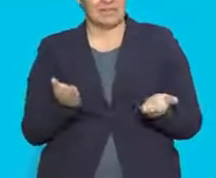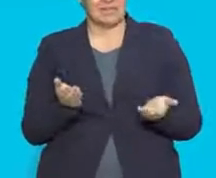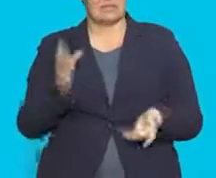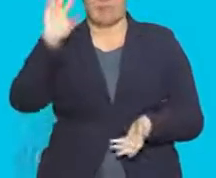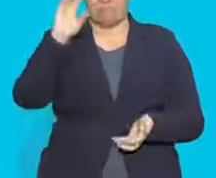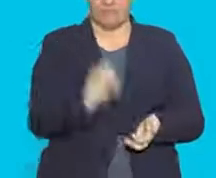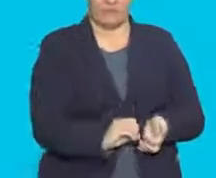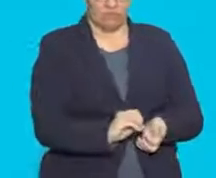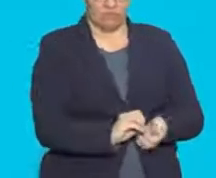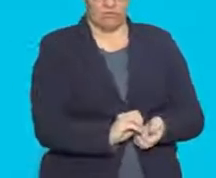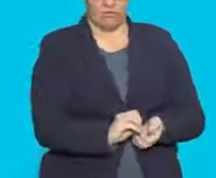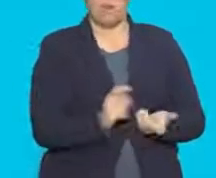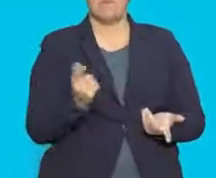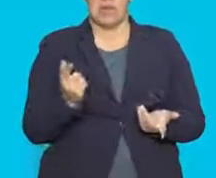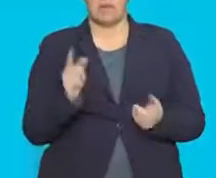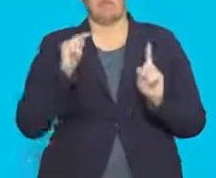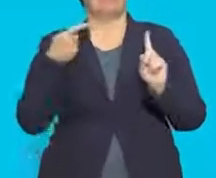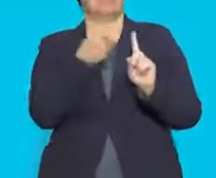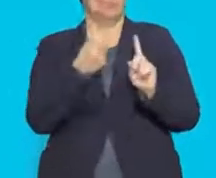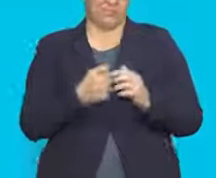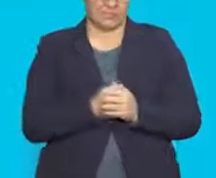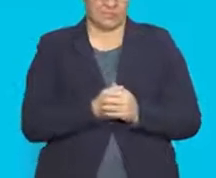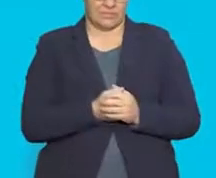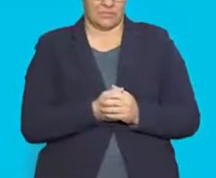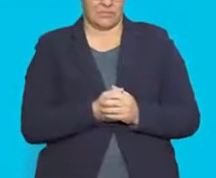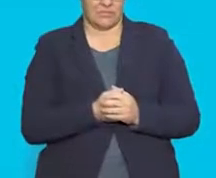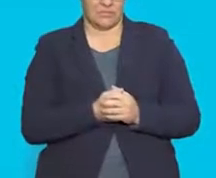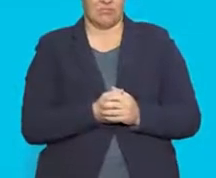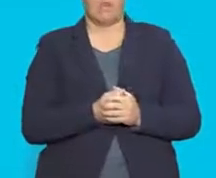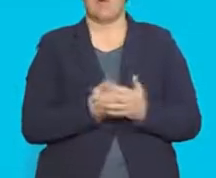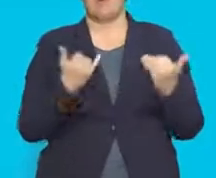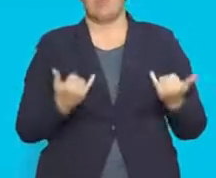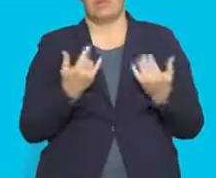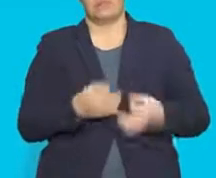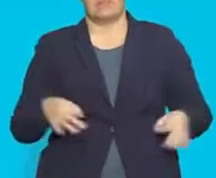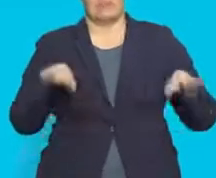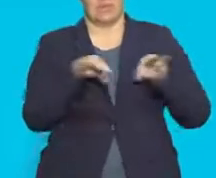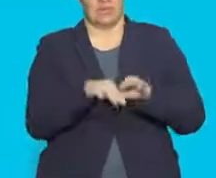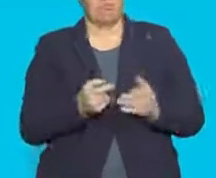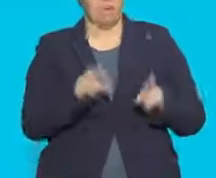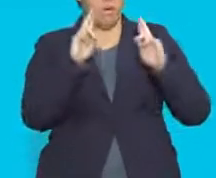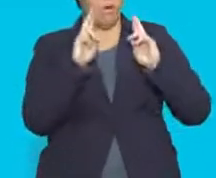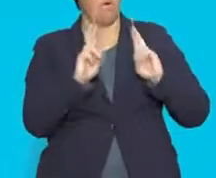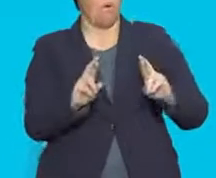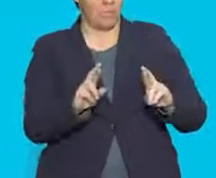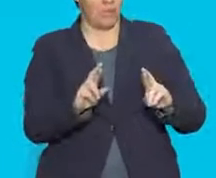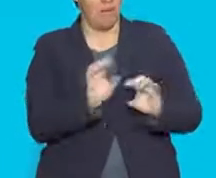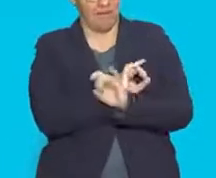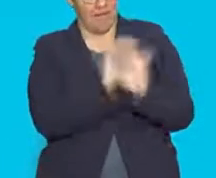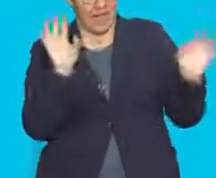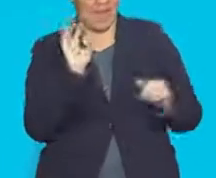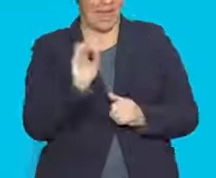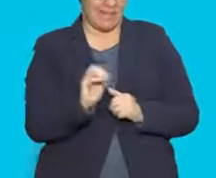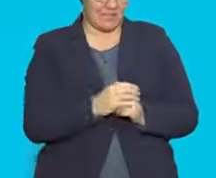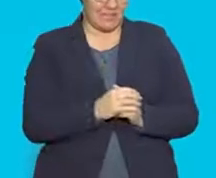0. And that's the whole point of present value. So I really, really hope this is giving